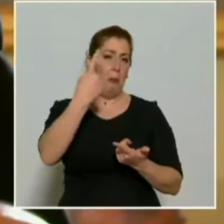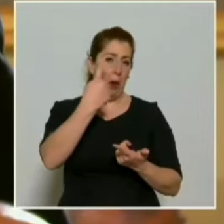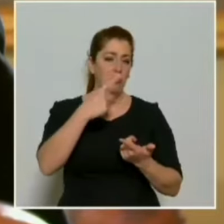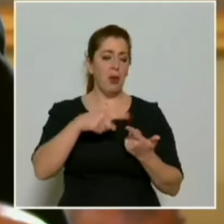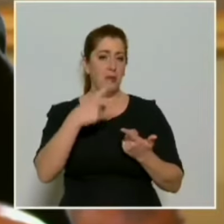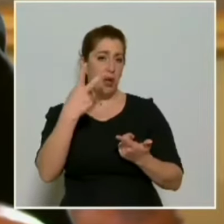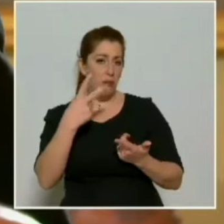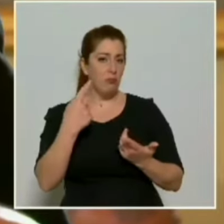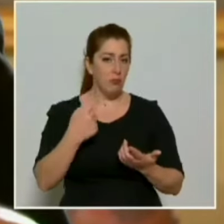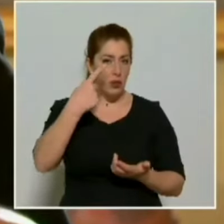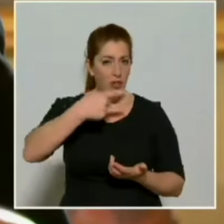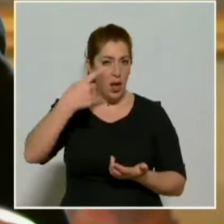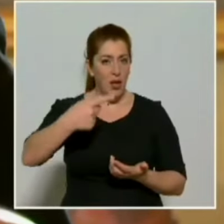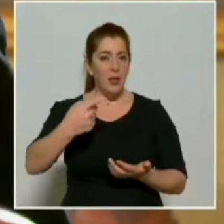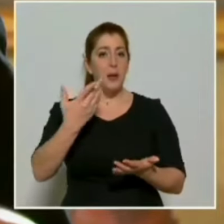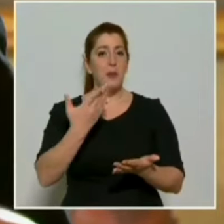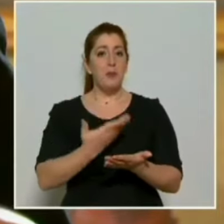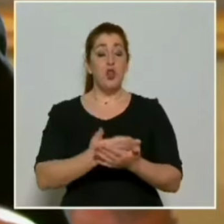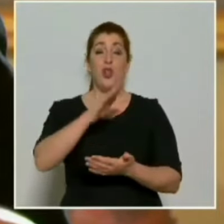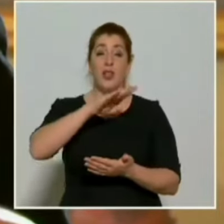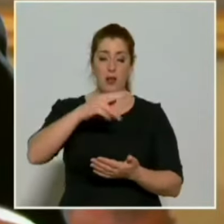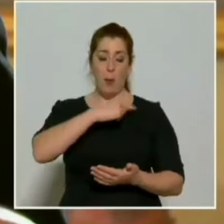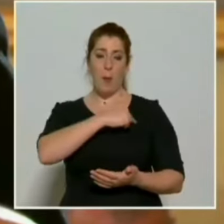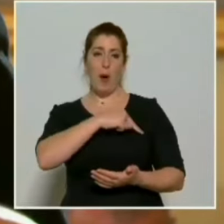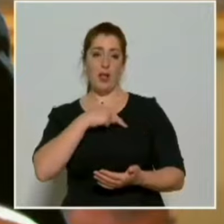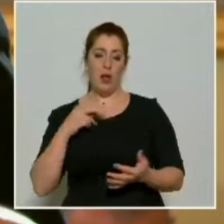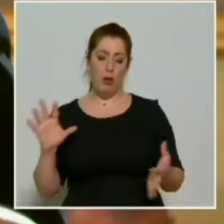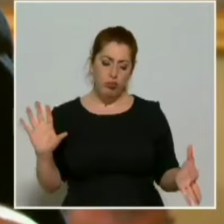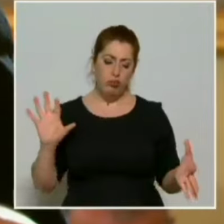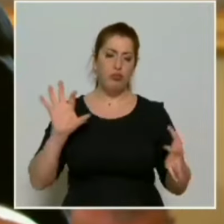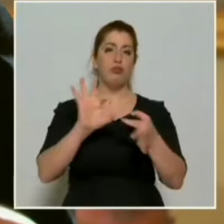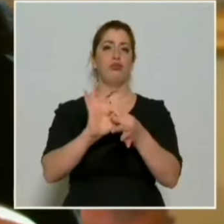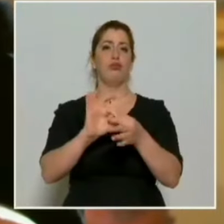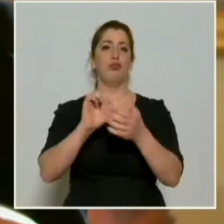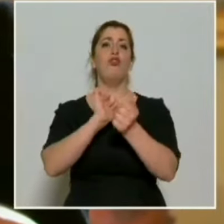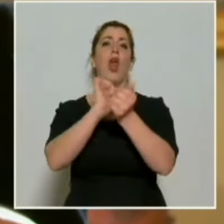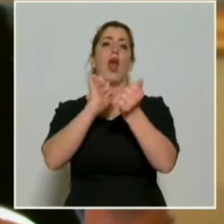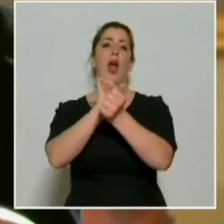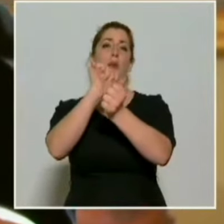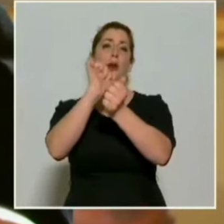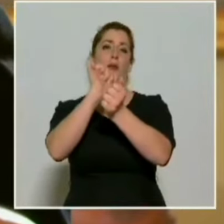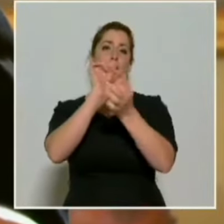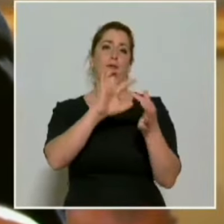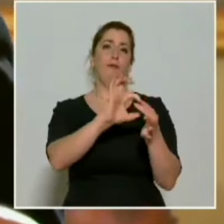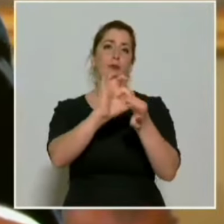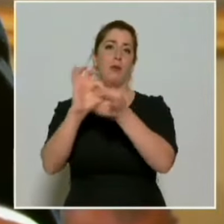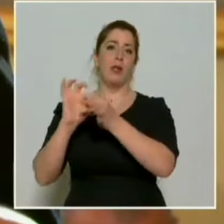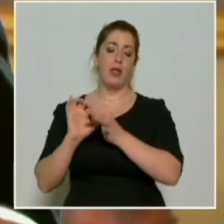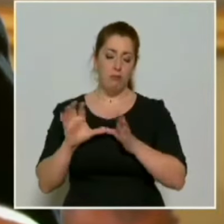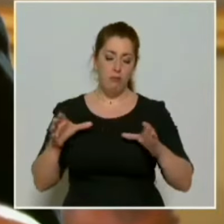jew tnejn fejn il-poplu jista' jingħaqad u jiċċelibra bħala poplu